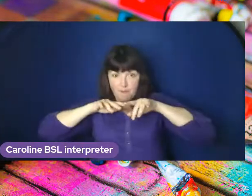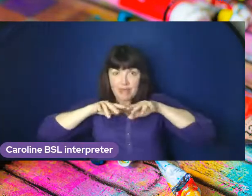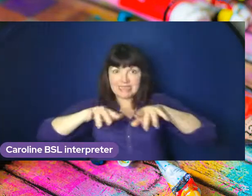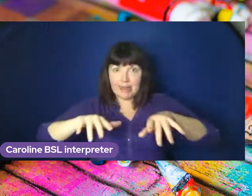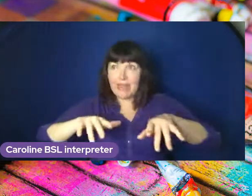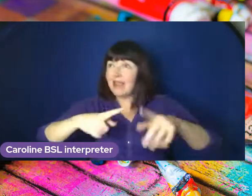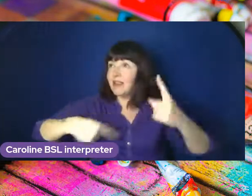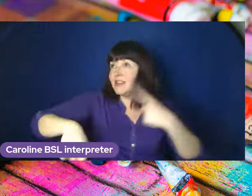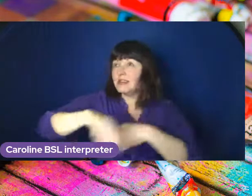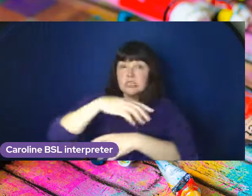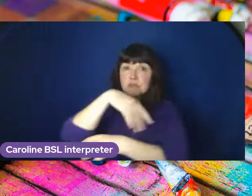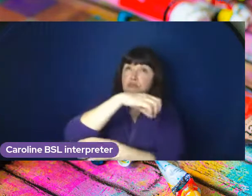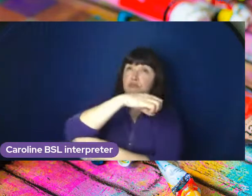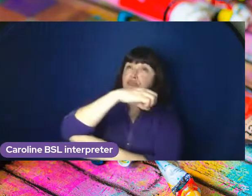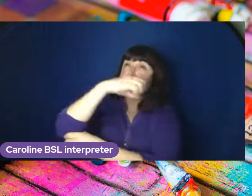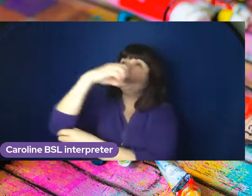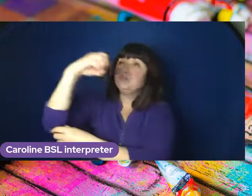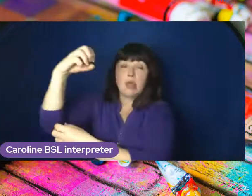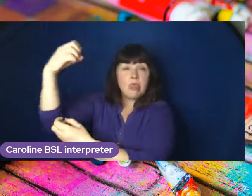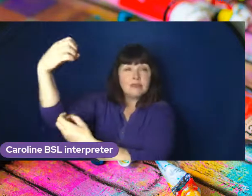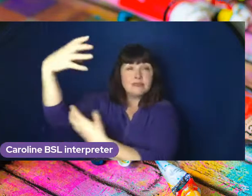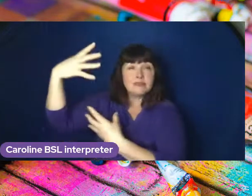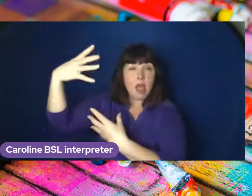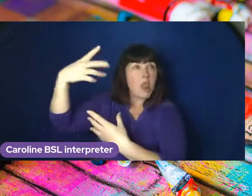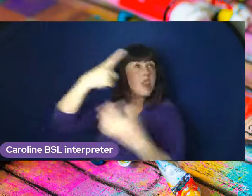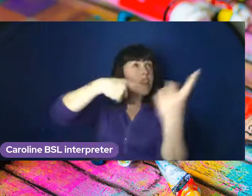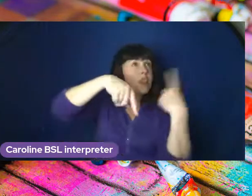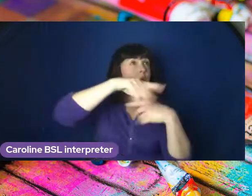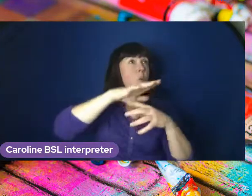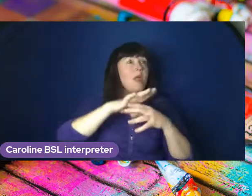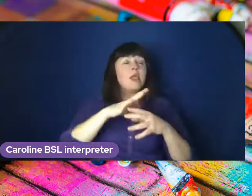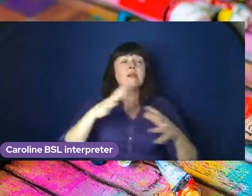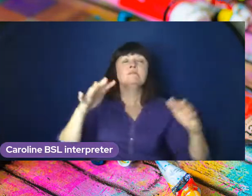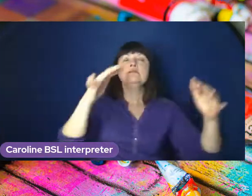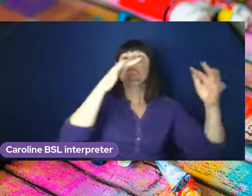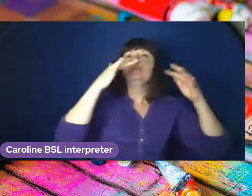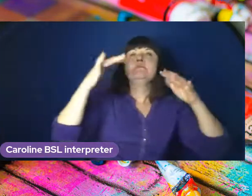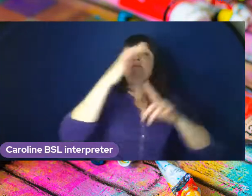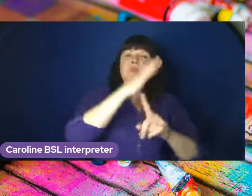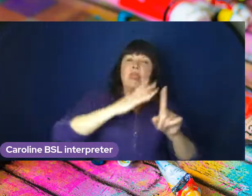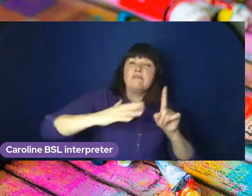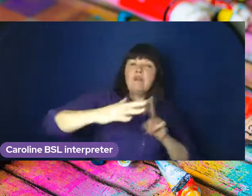shining. We're going to start connecting with nature again. It's going to be great.